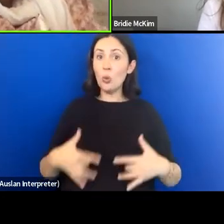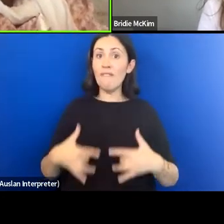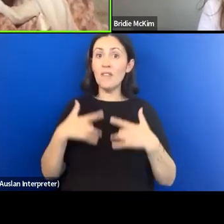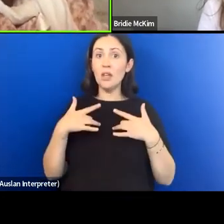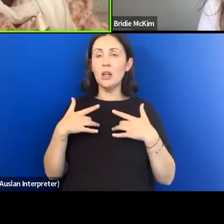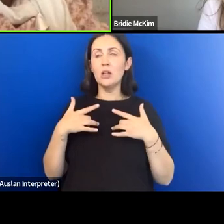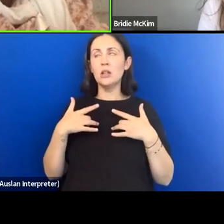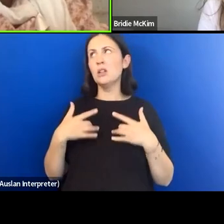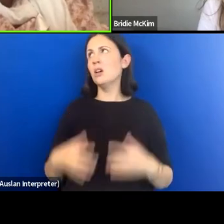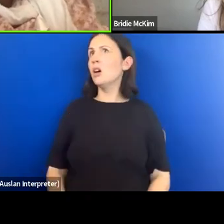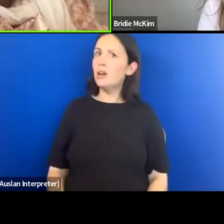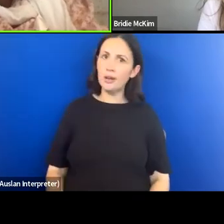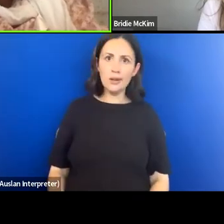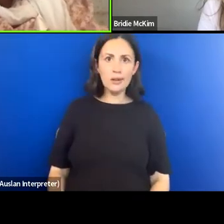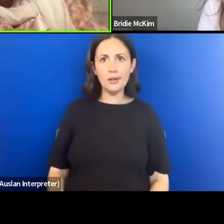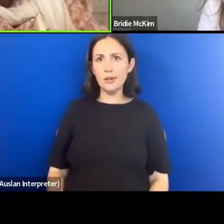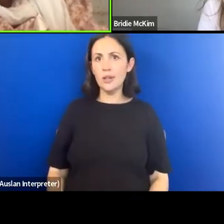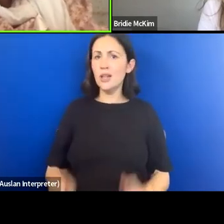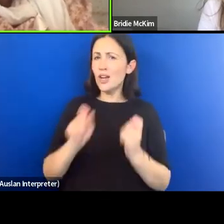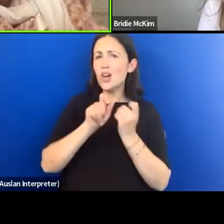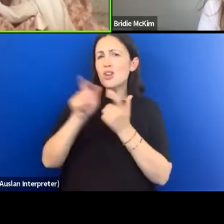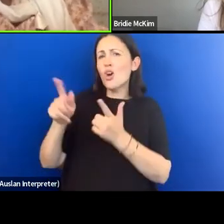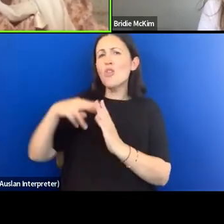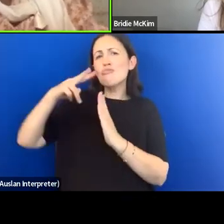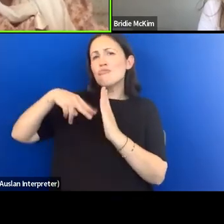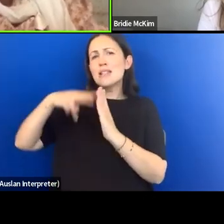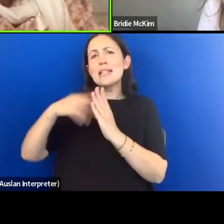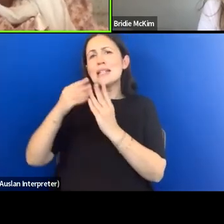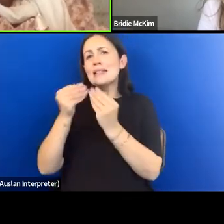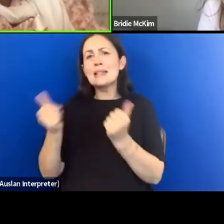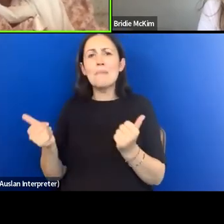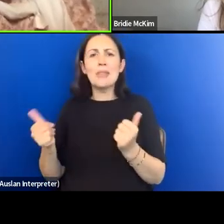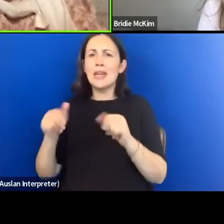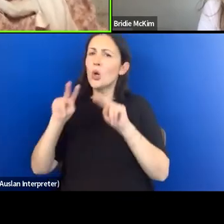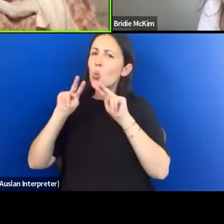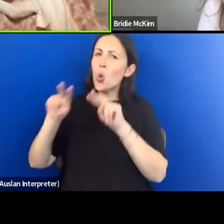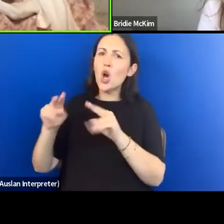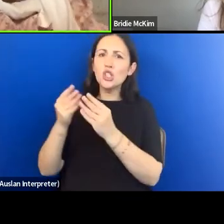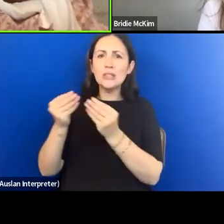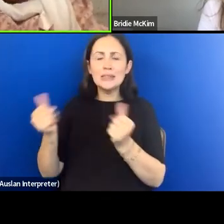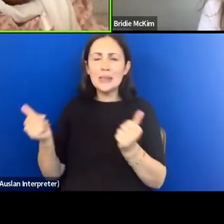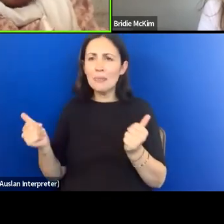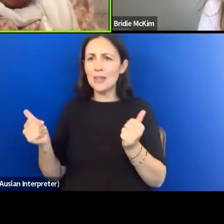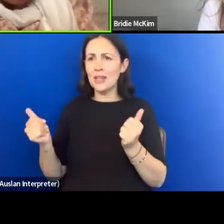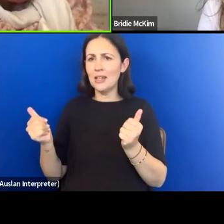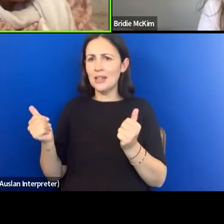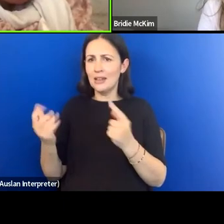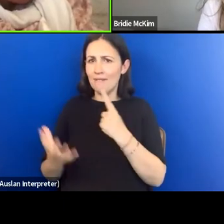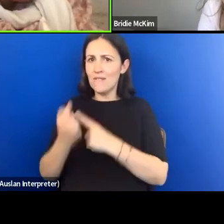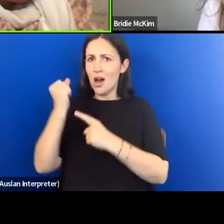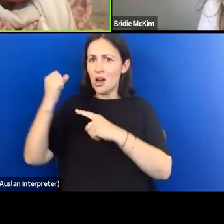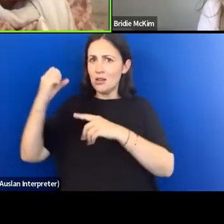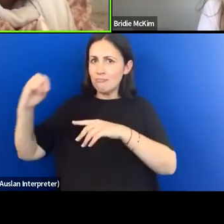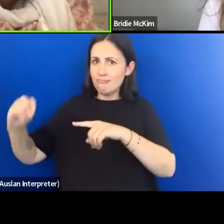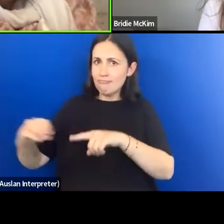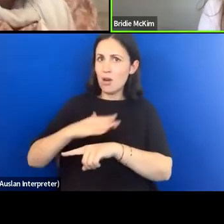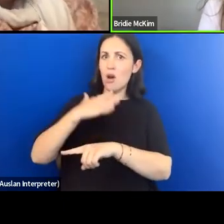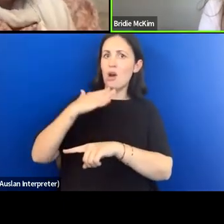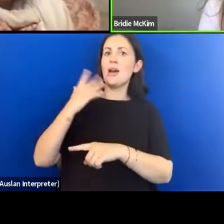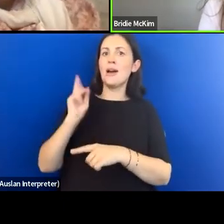and read things and find what your inspiration is, because that's part of the job as